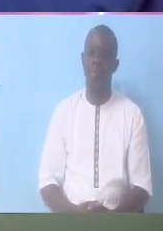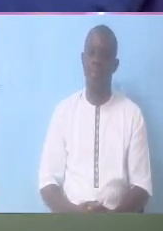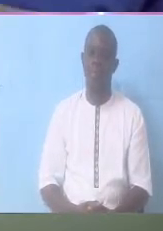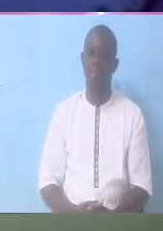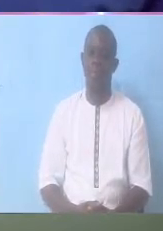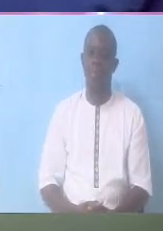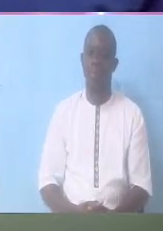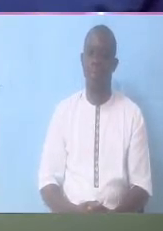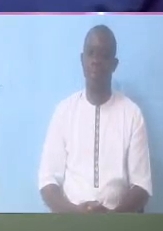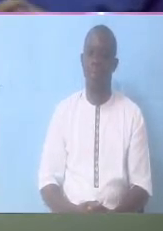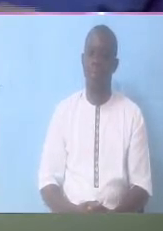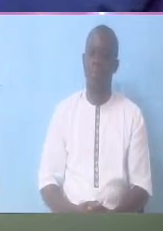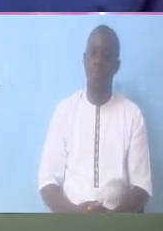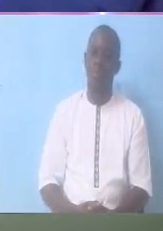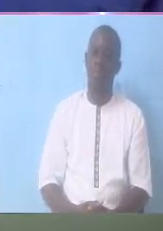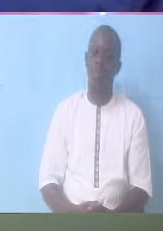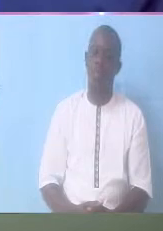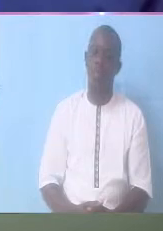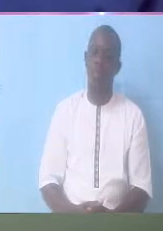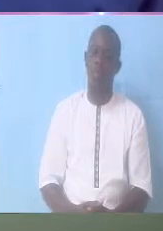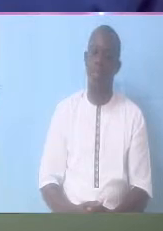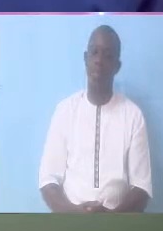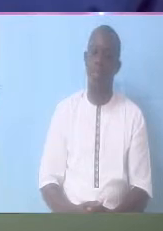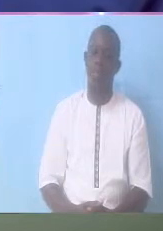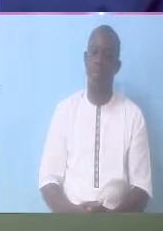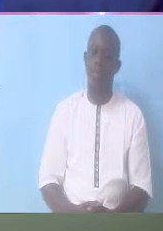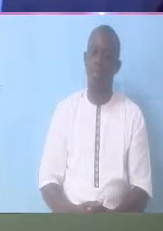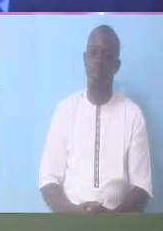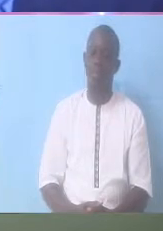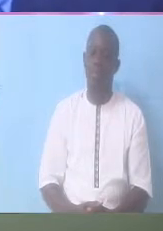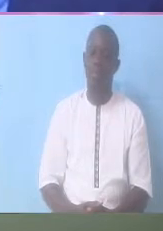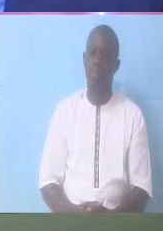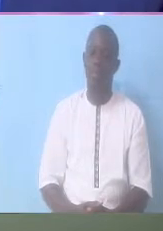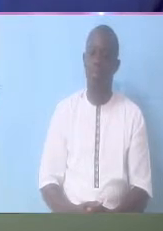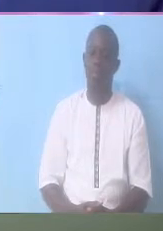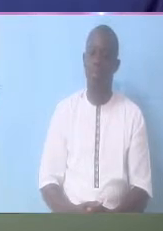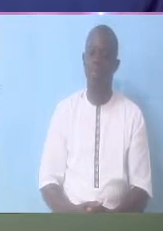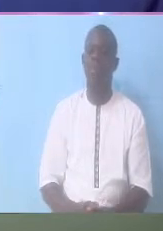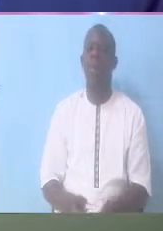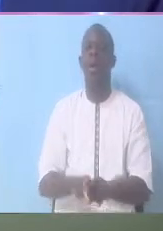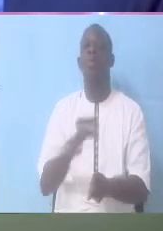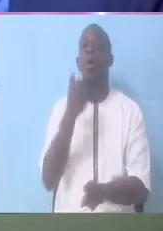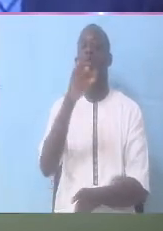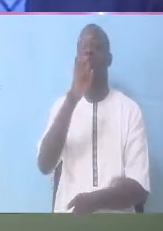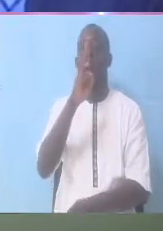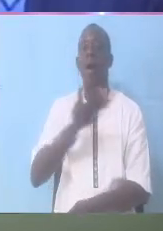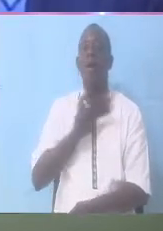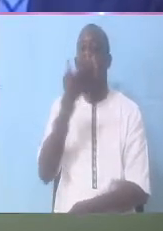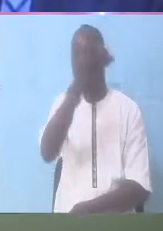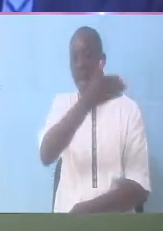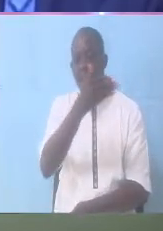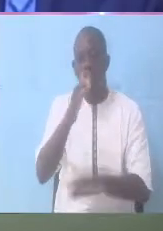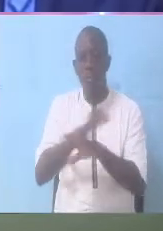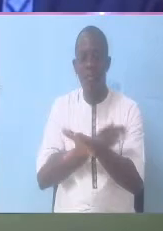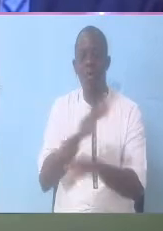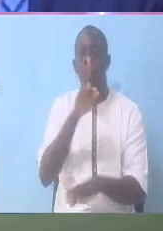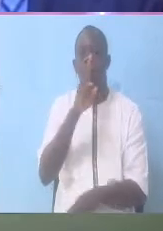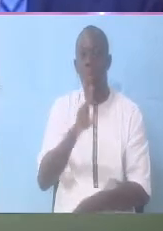hani utumole yaya fam fananko yo abeteata. So who was present at the scene?